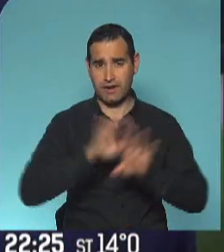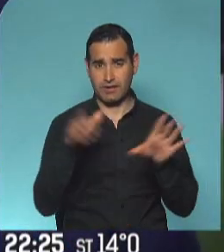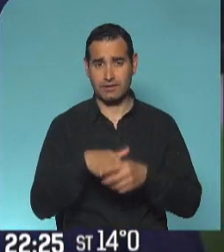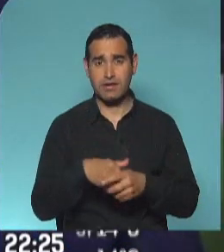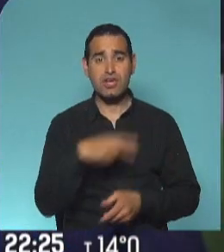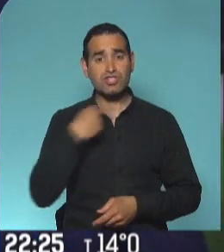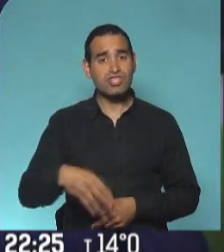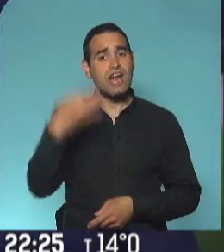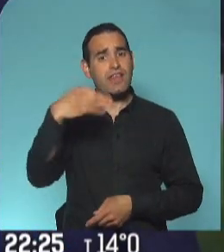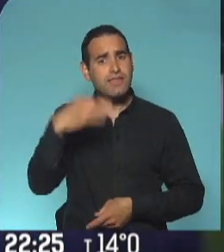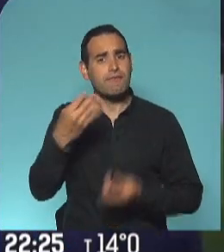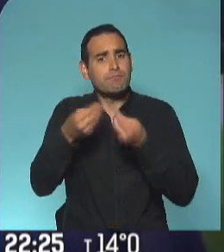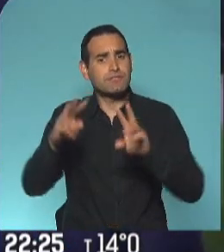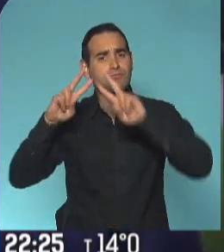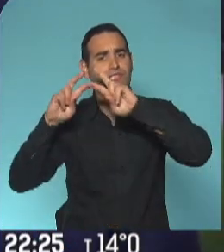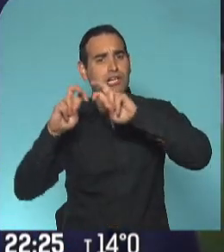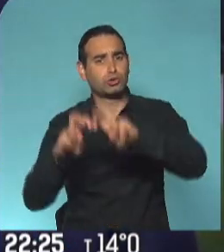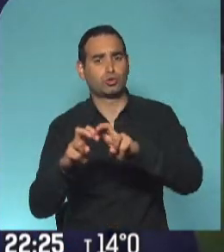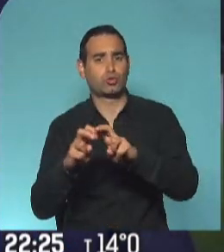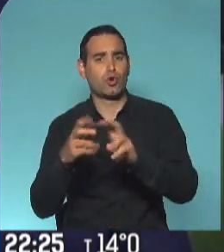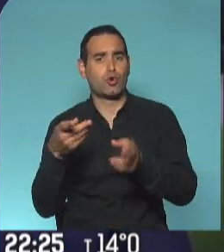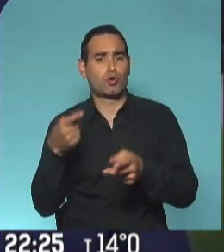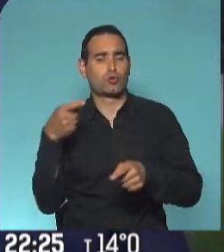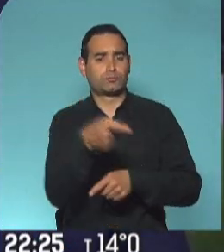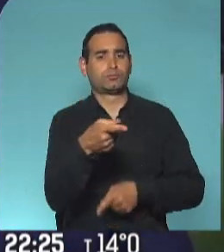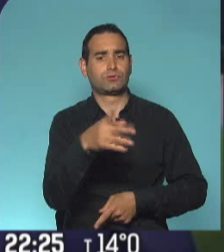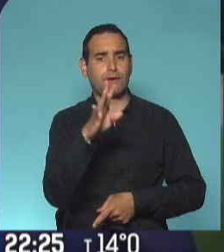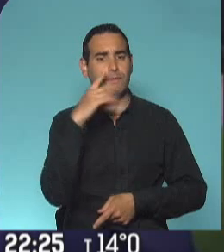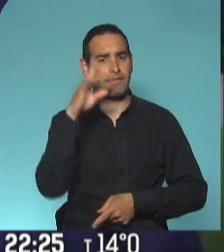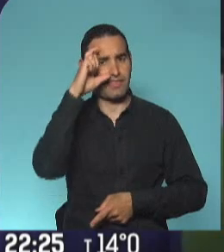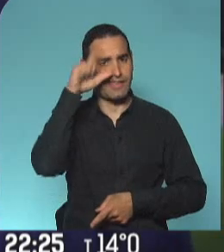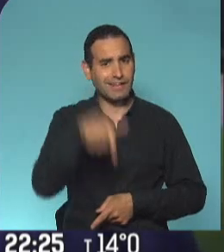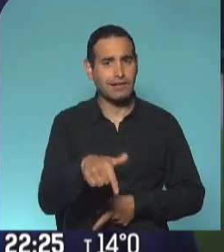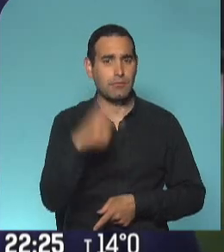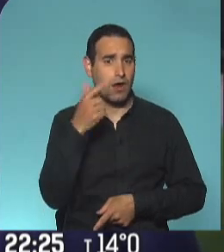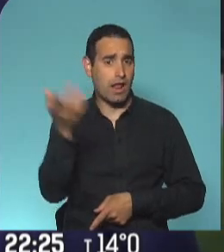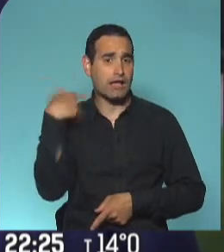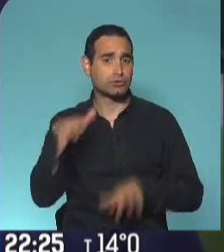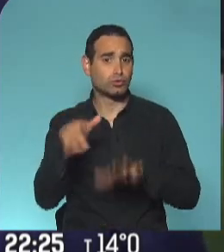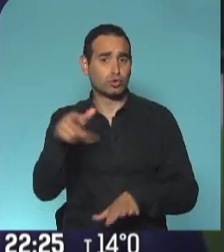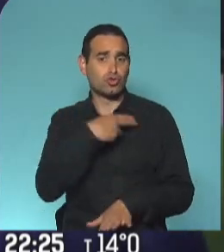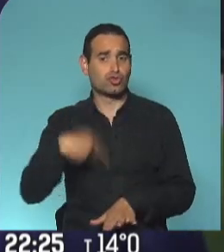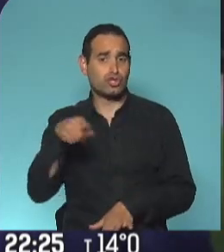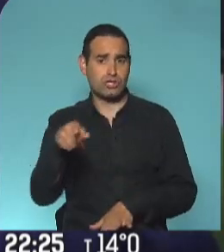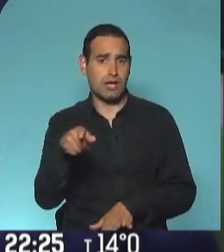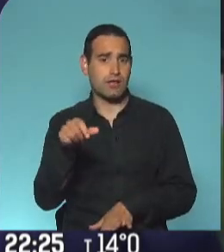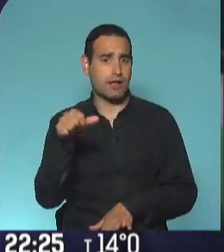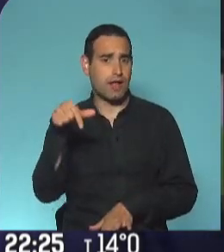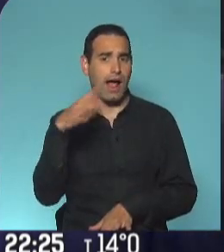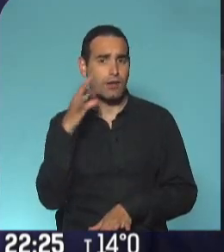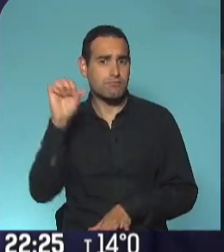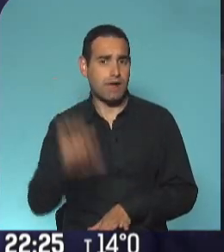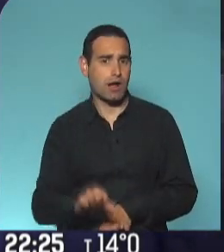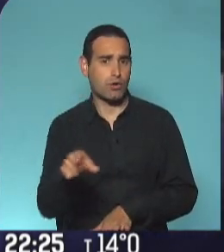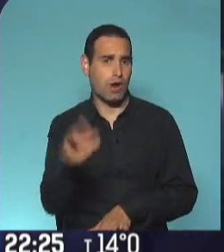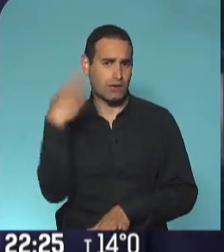Likewise, China should start an investigation into the Biden. Because what happened in China is just